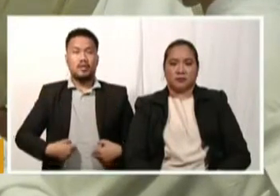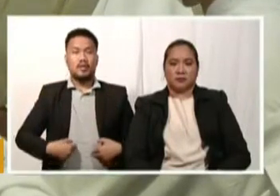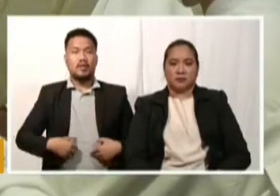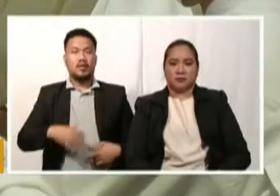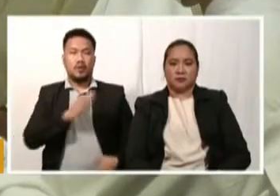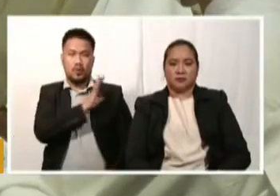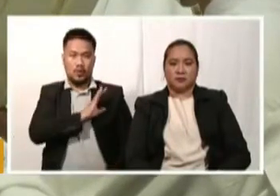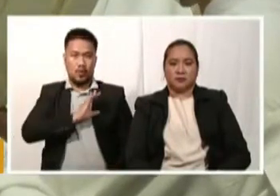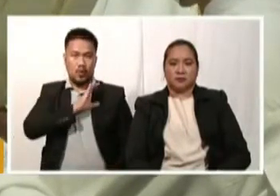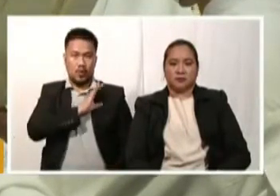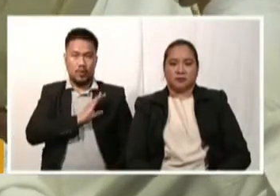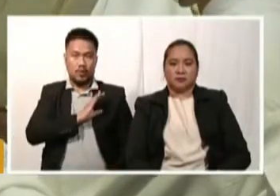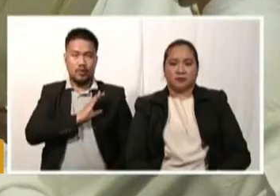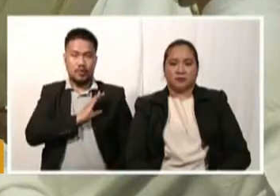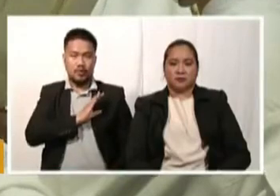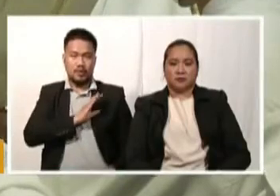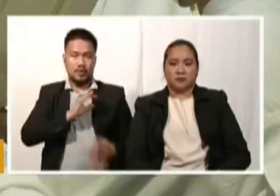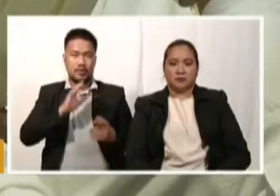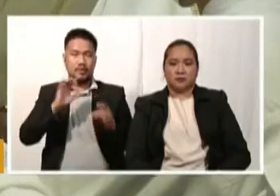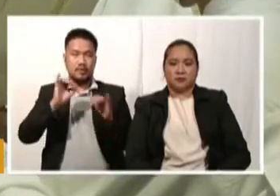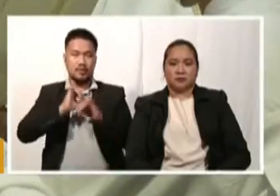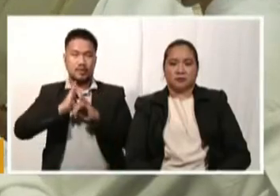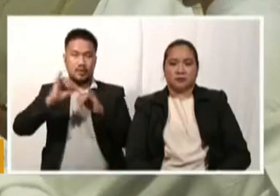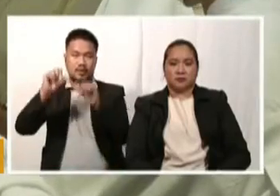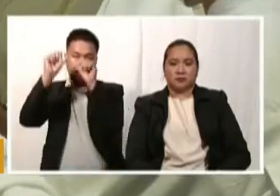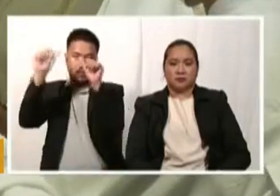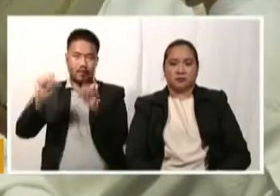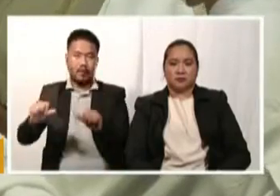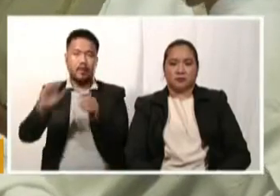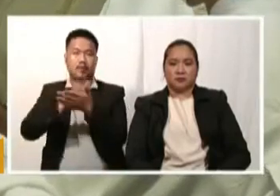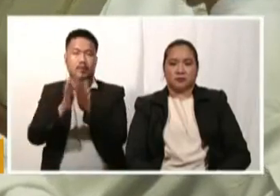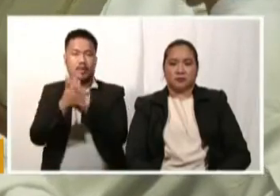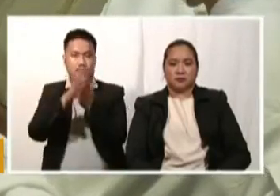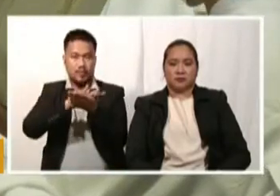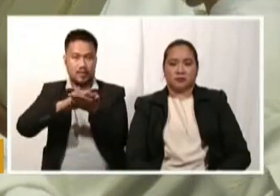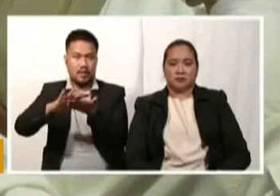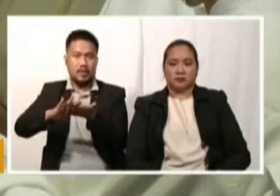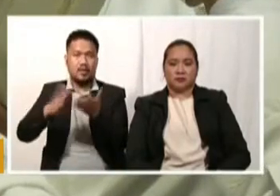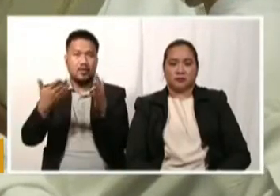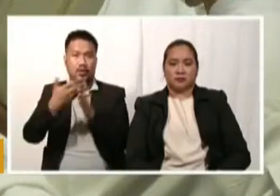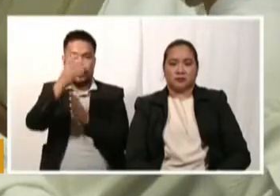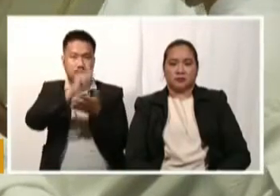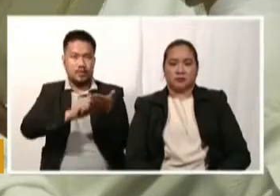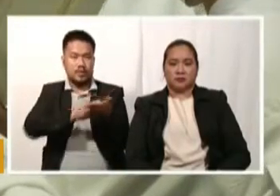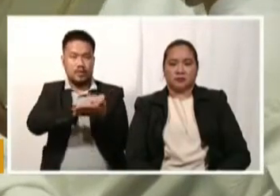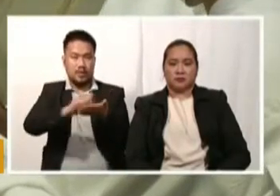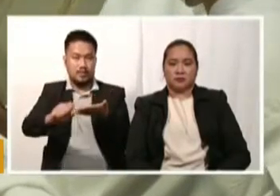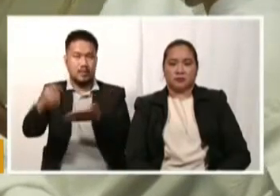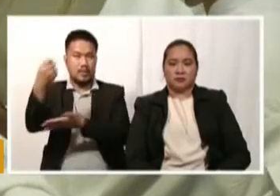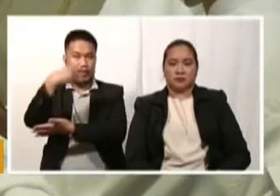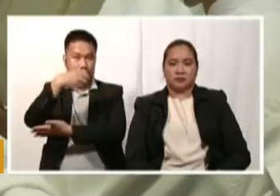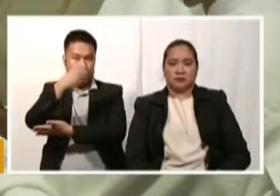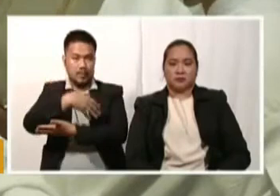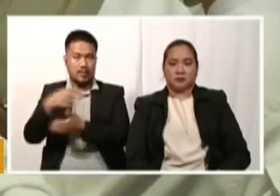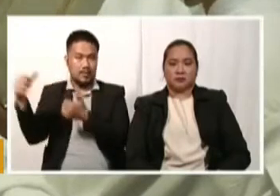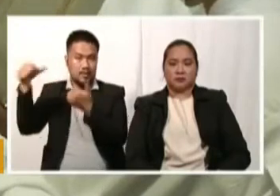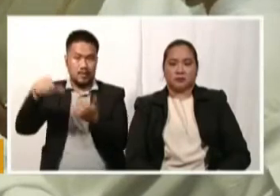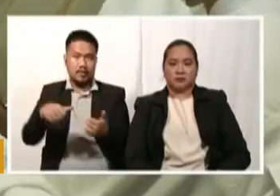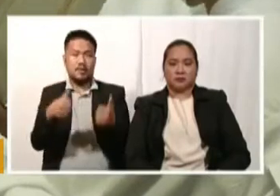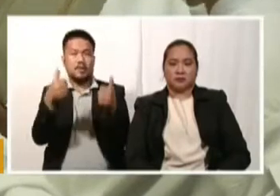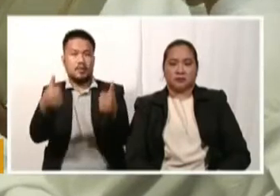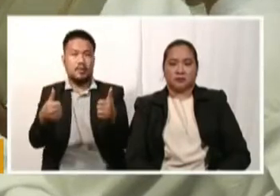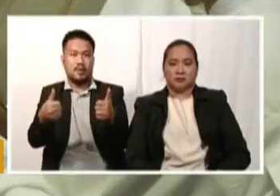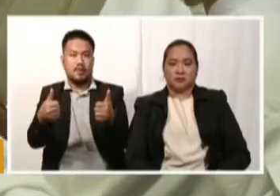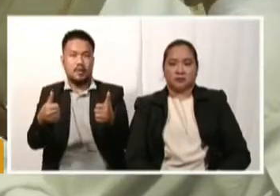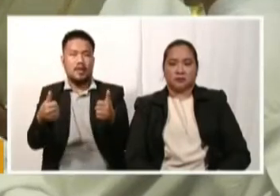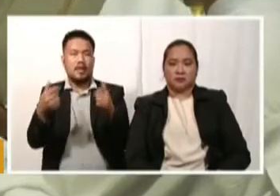created in your image and washed clean through the sacrament of baptism from all the squalor of the life of